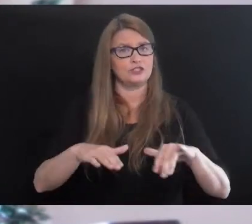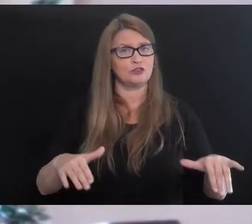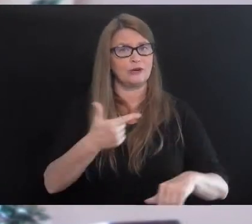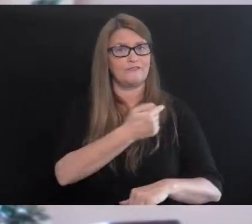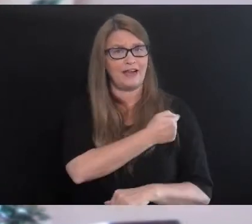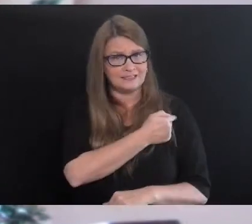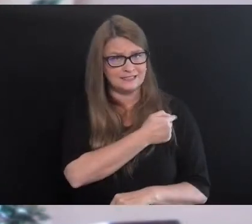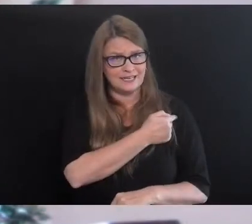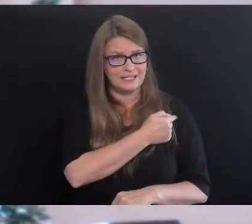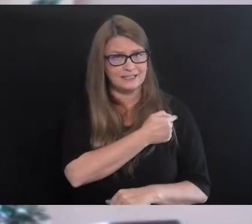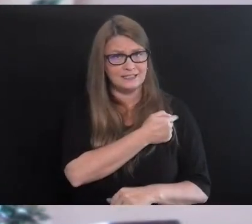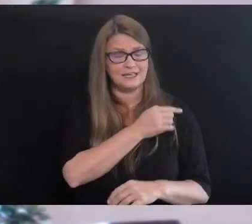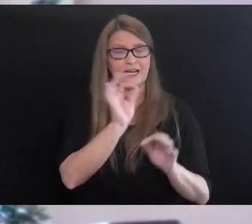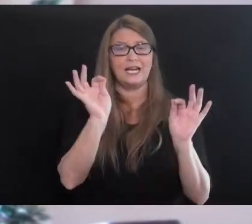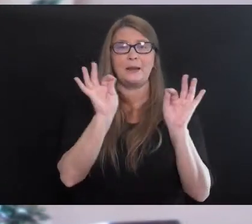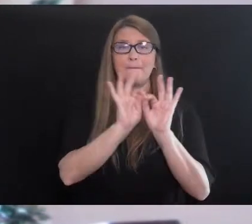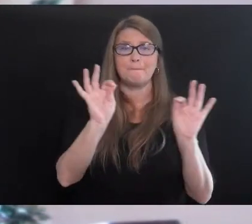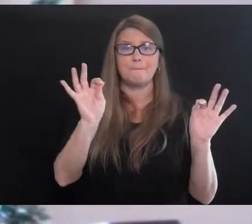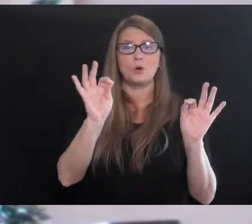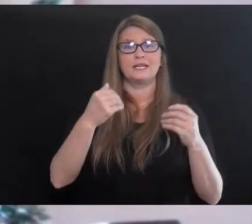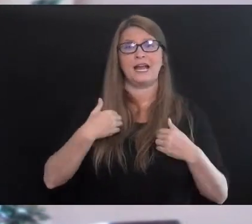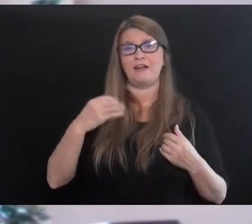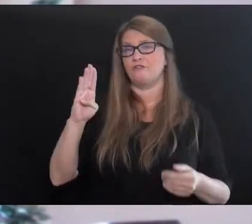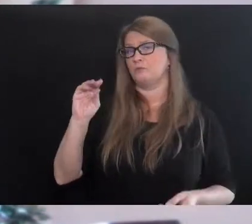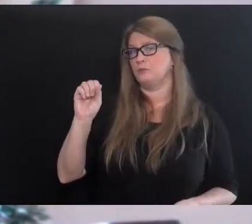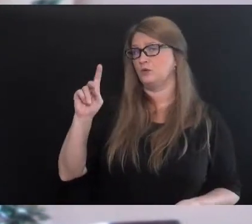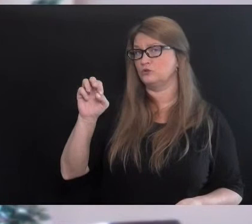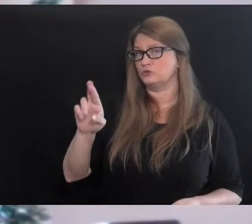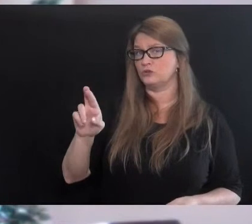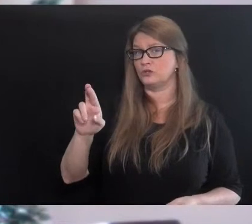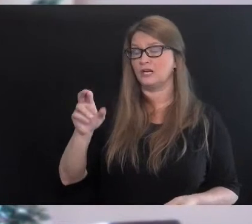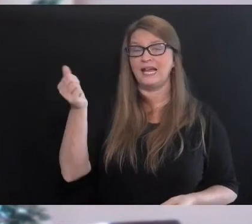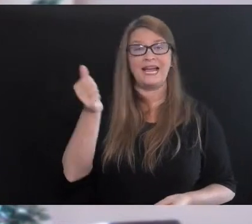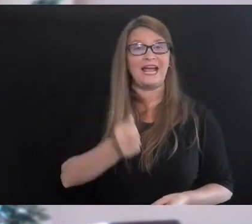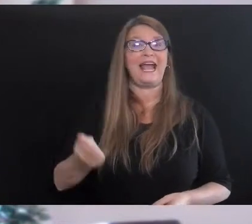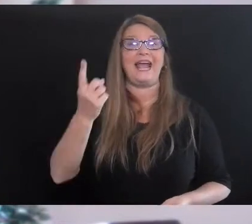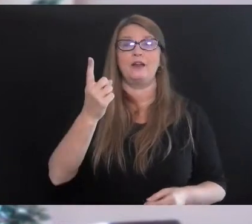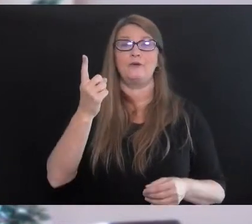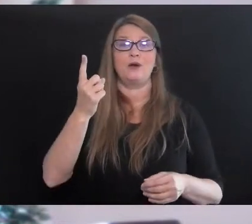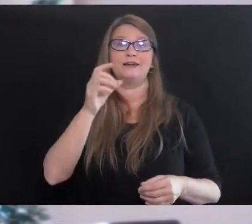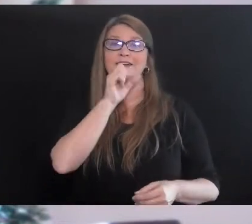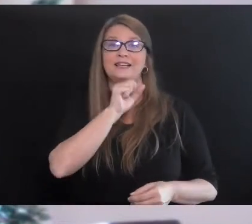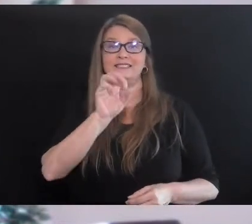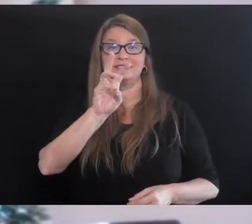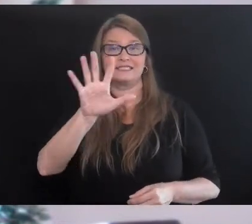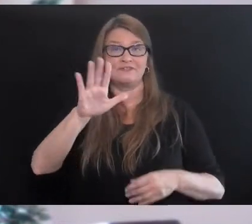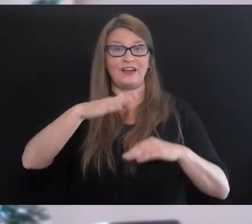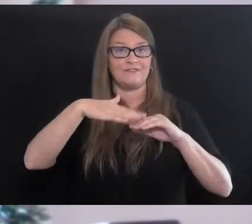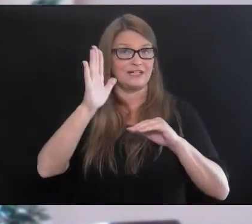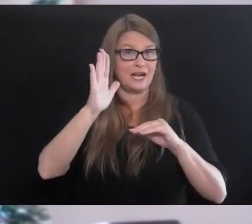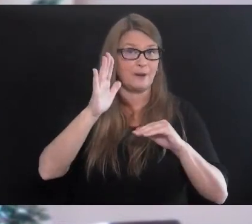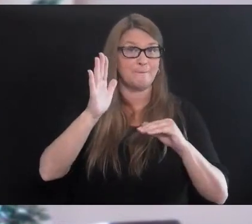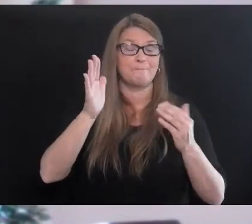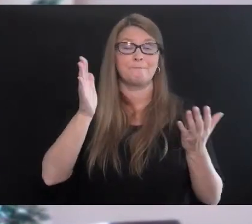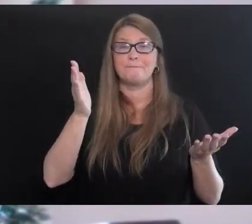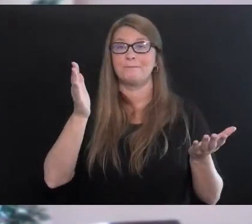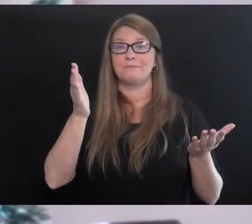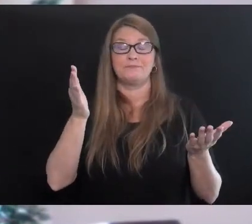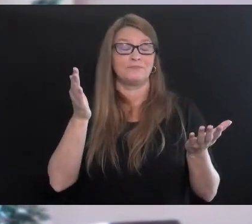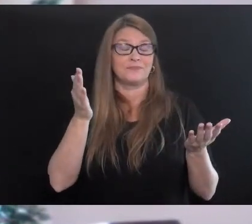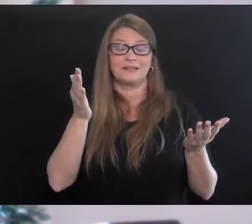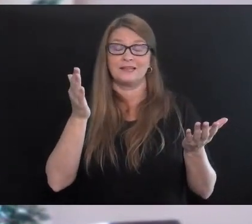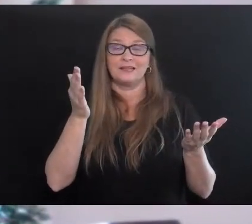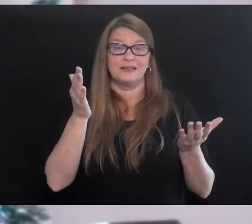so important to get the booster shots, and anybody over 65 years old. And in West Virginia, as we have said many,